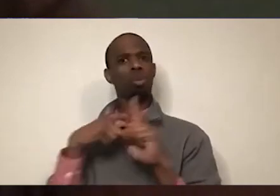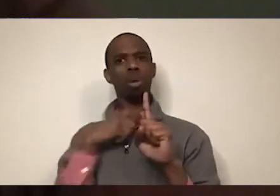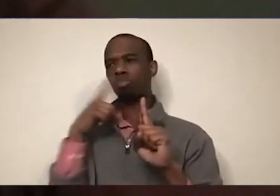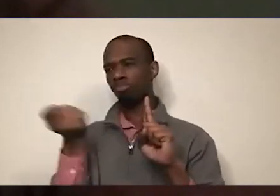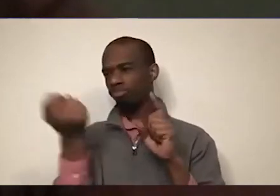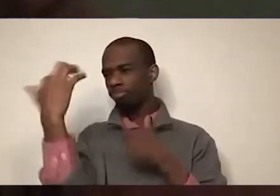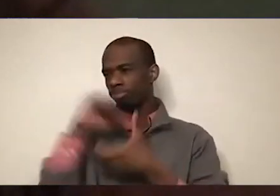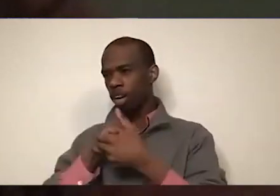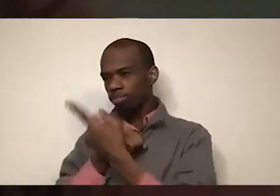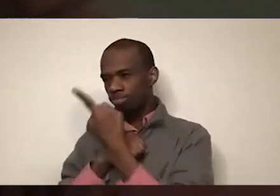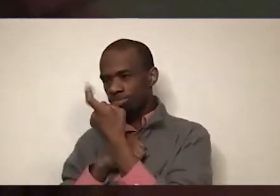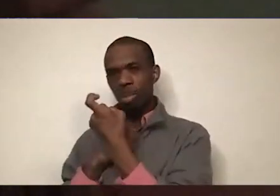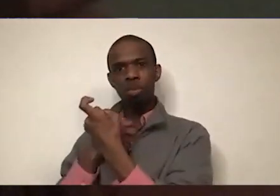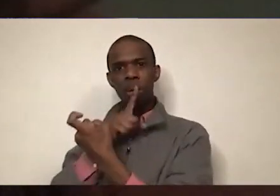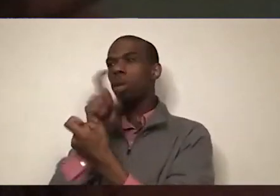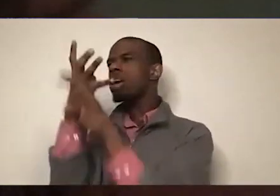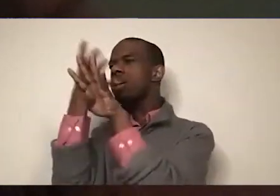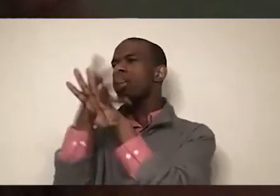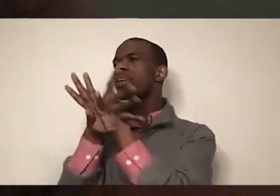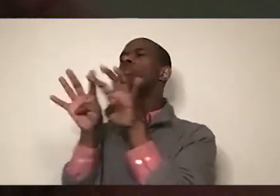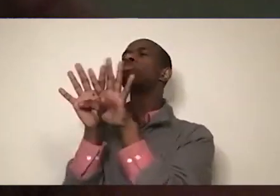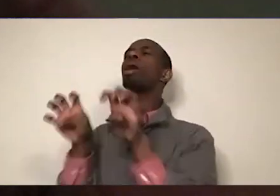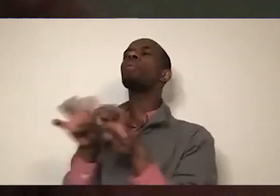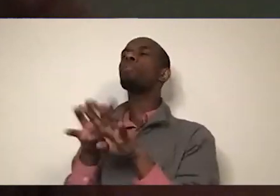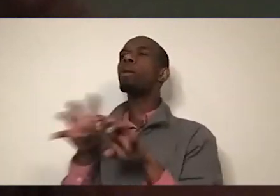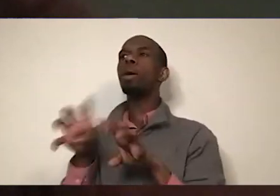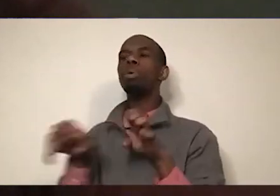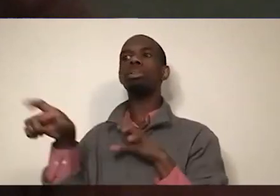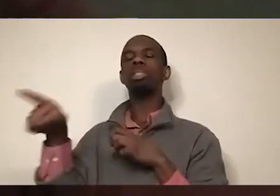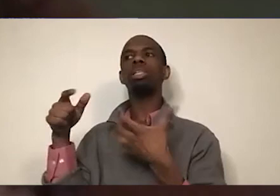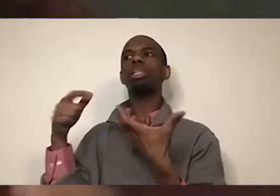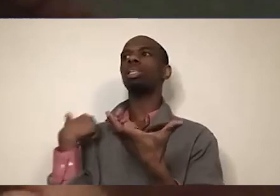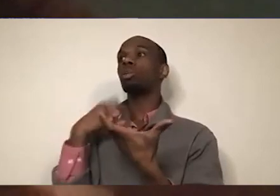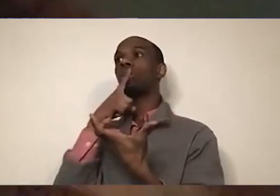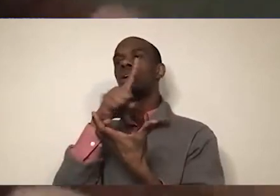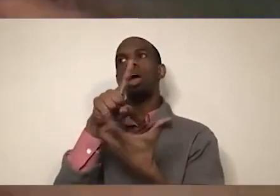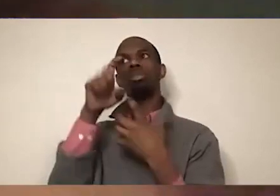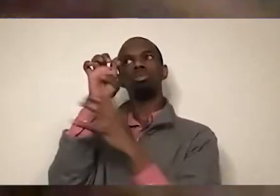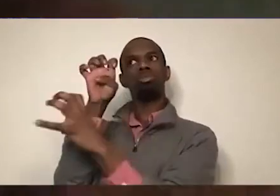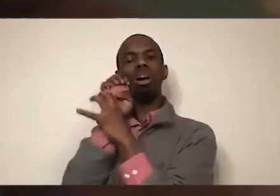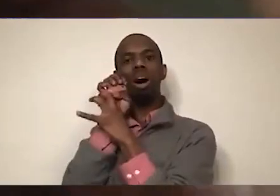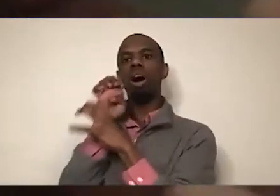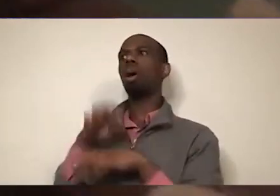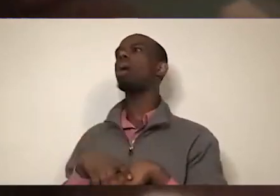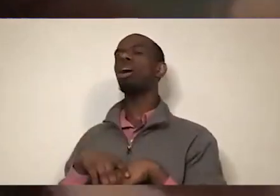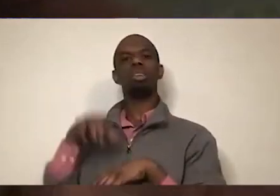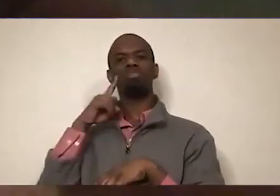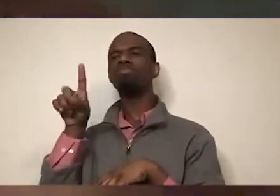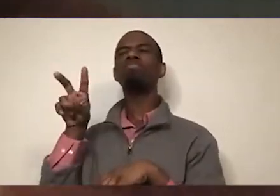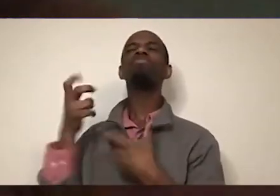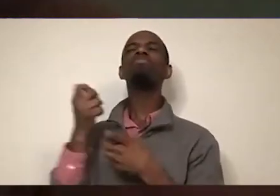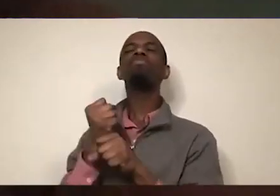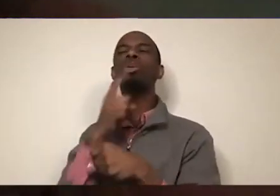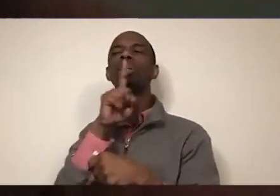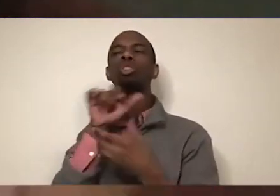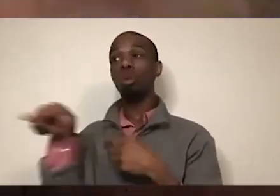cetera. What type of housing are they building and stuff, and form partnerships with them so they